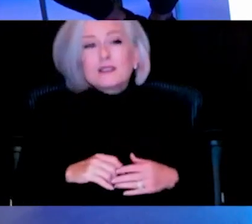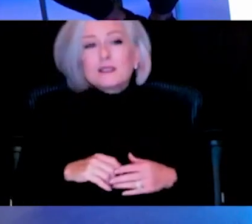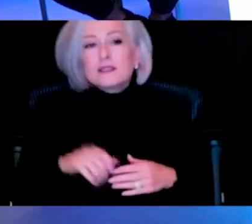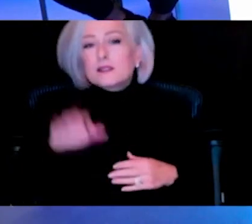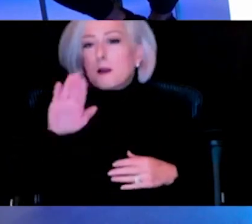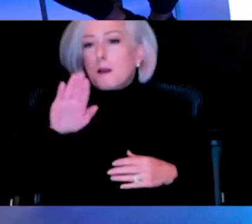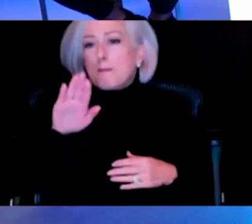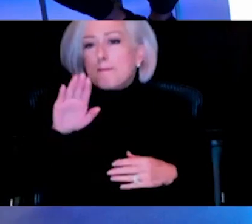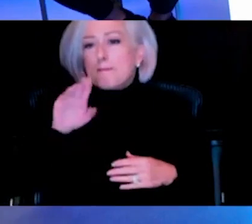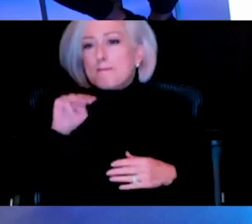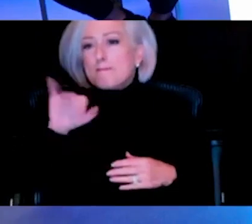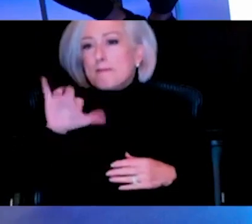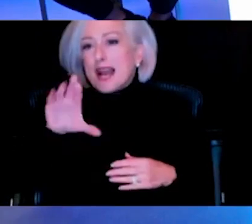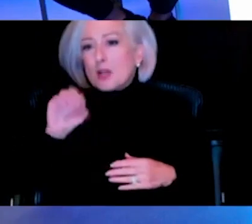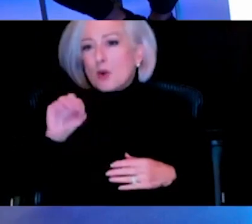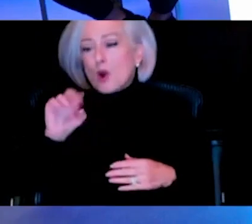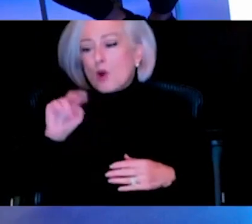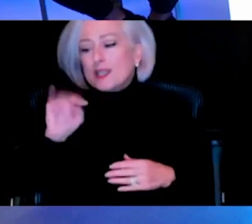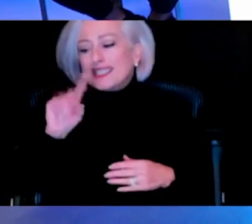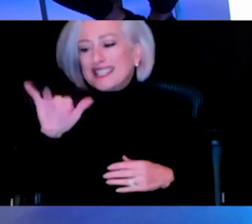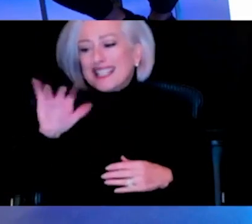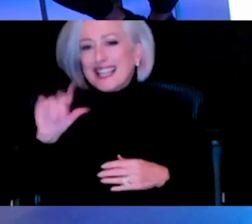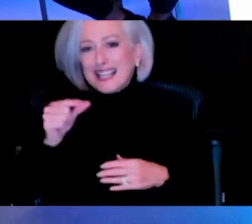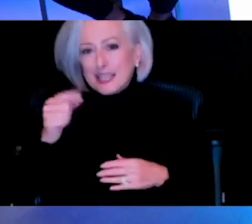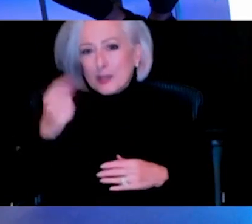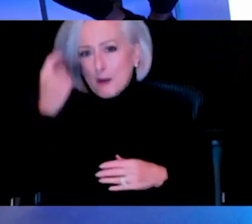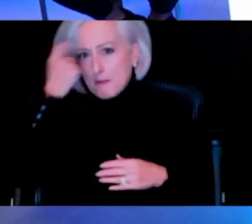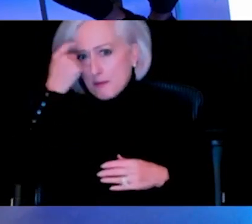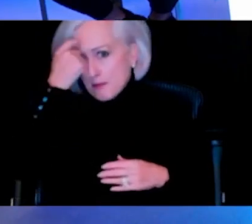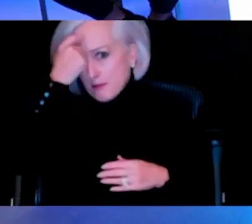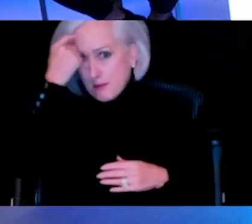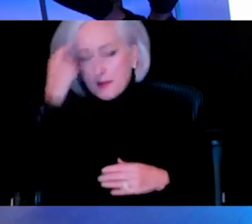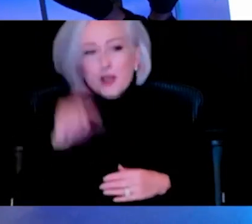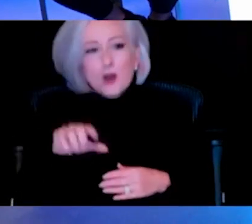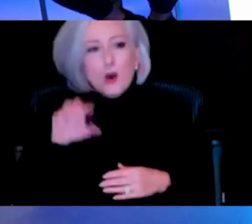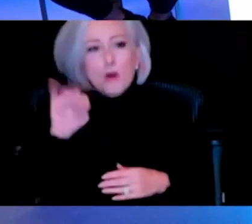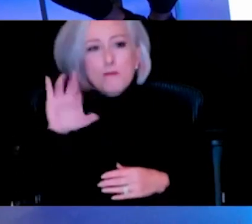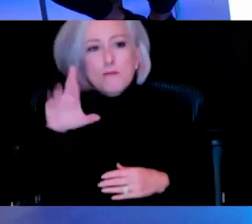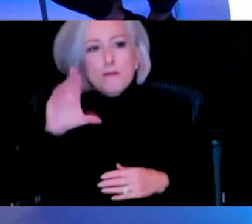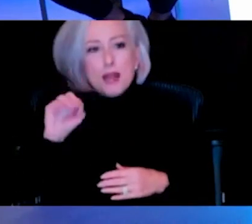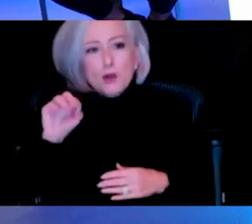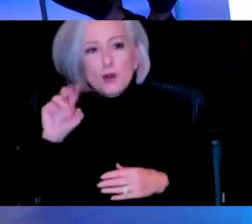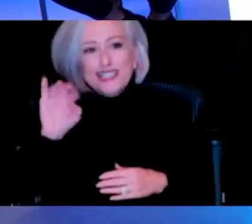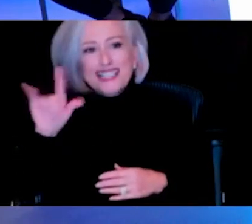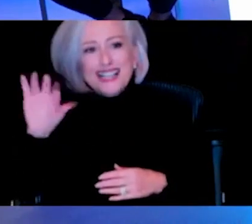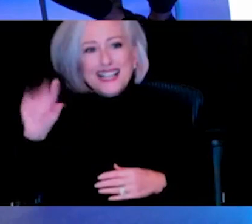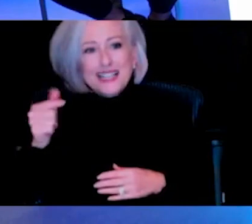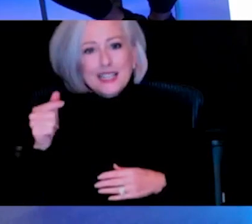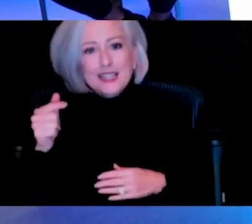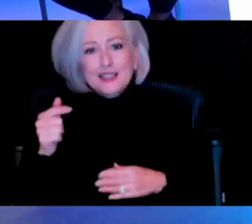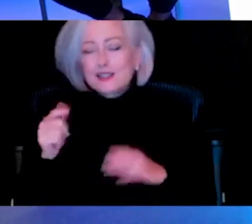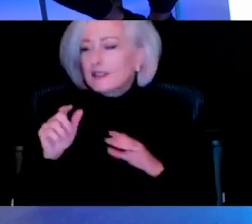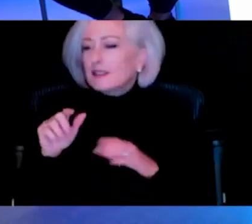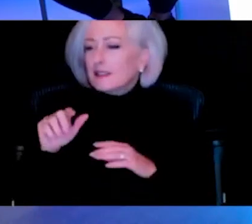The micro needling, or I guess what you do with your eyebrows. So I think that's the microblading, right? Yeah, that's blading. Okay. Yeah. Needles,